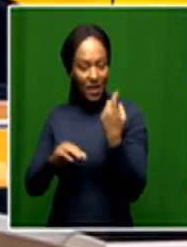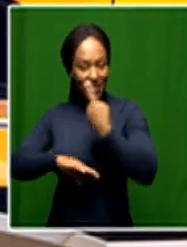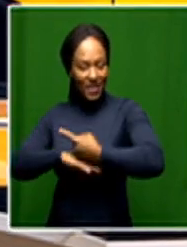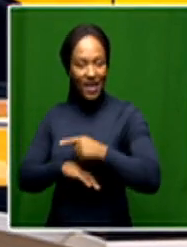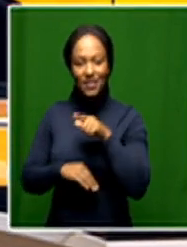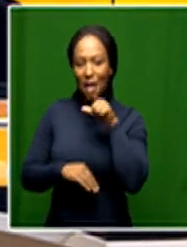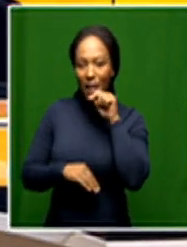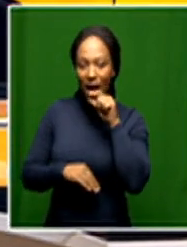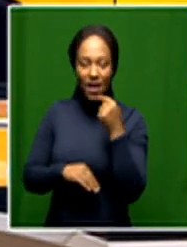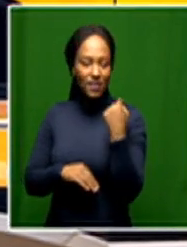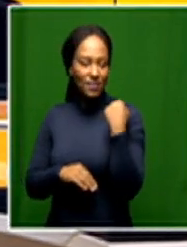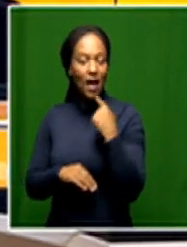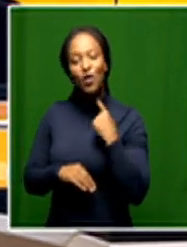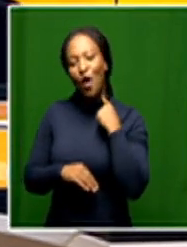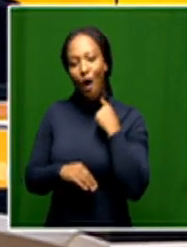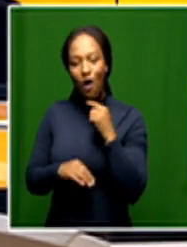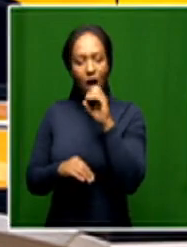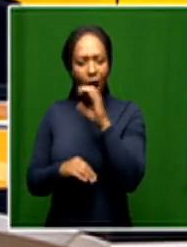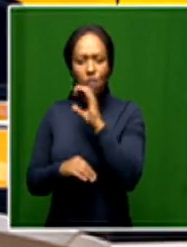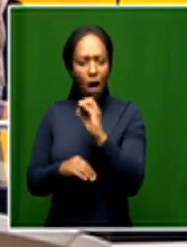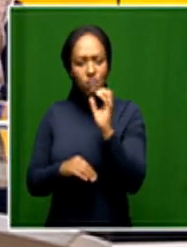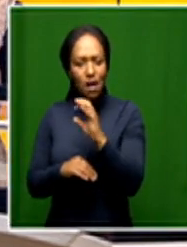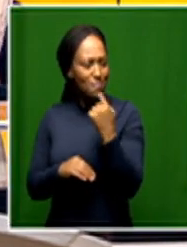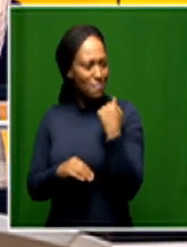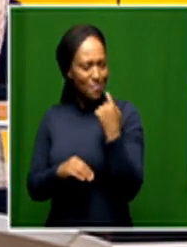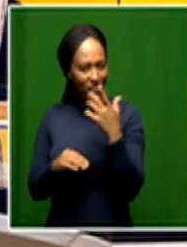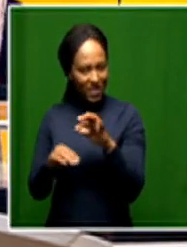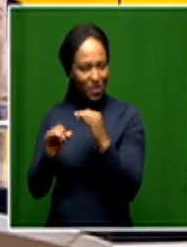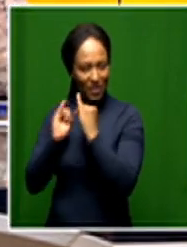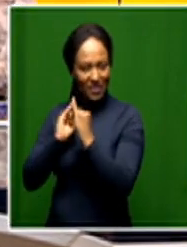Birds, dogs, remember the dog barking? Dog barking yesterday, yeah. I know. Anyway, we've got to go. We'll see you tomorrow.